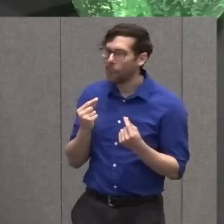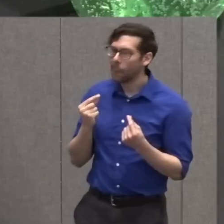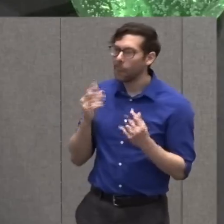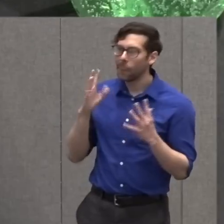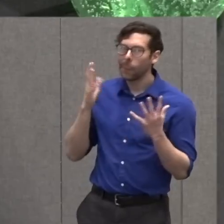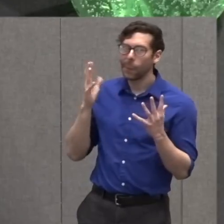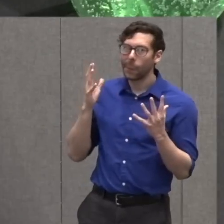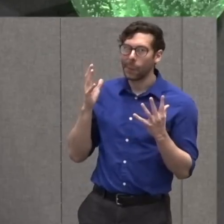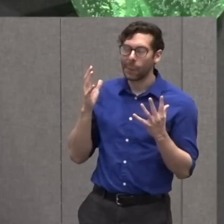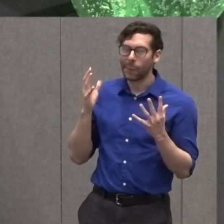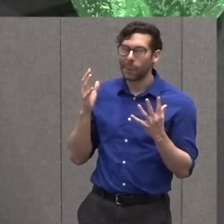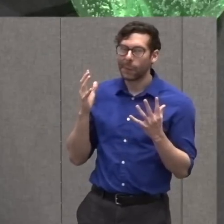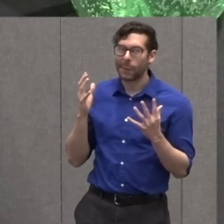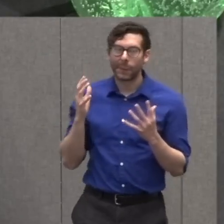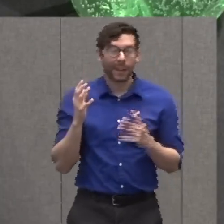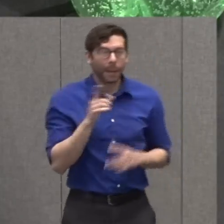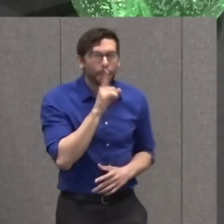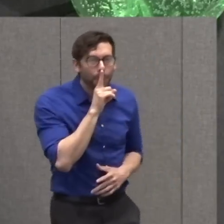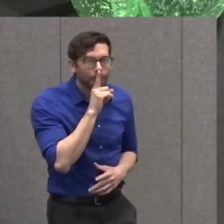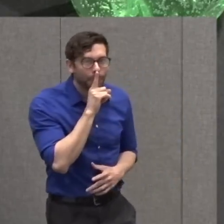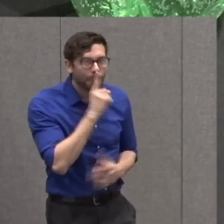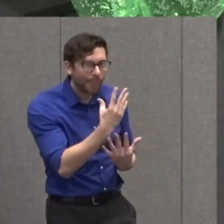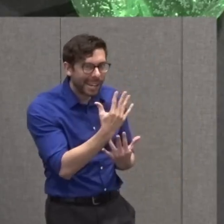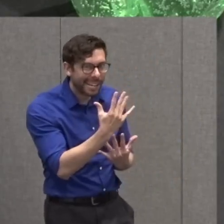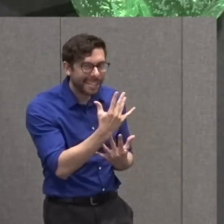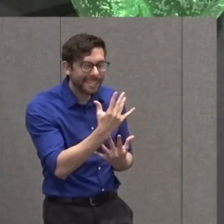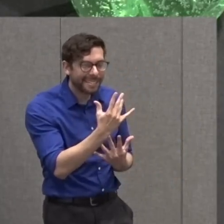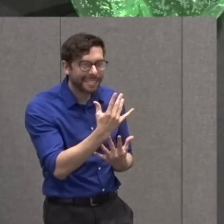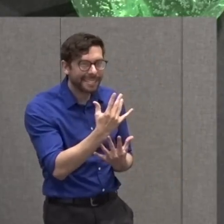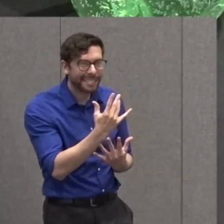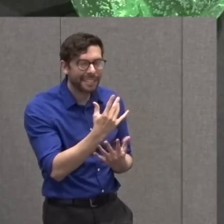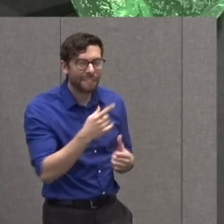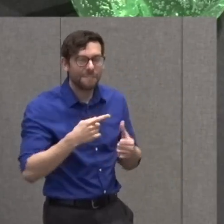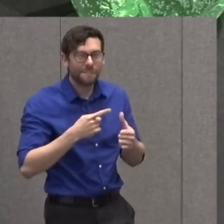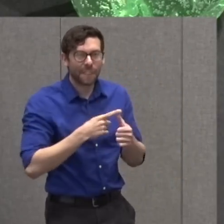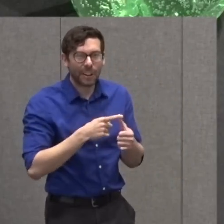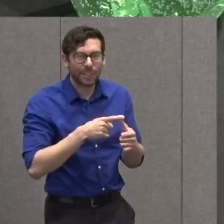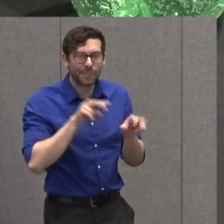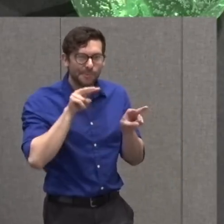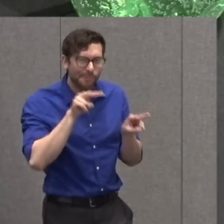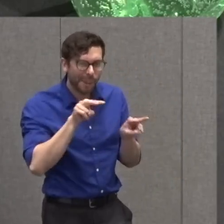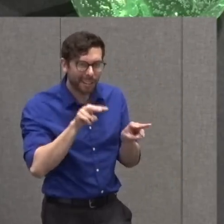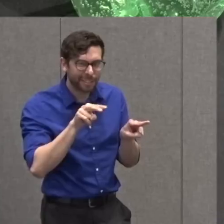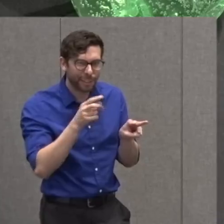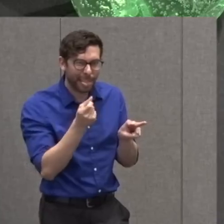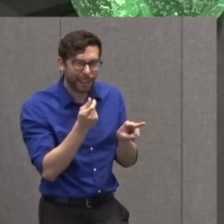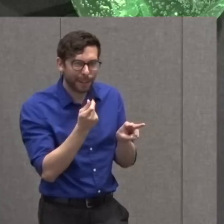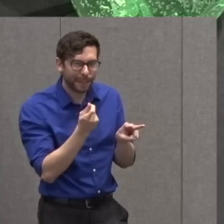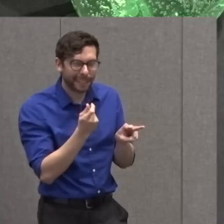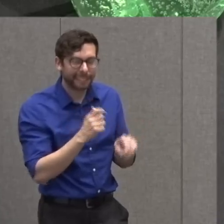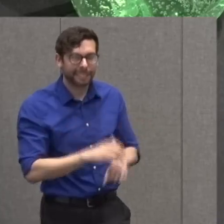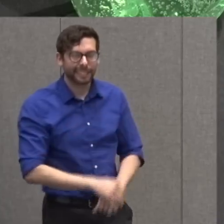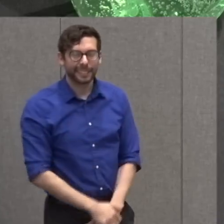What- are. Well, don't say it yet. Wait. I'm like, oh my Let's gosh. think. Let's watch a little more.